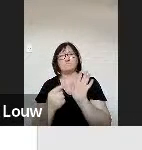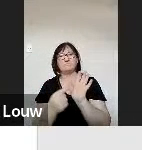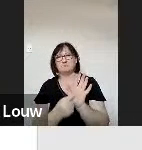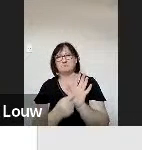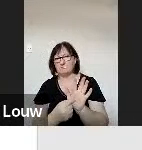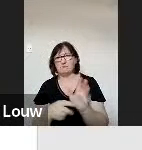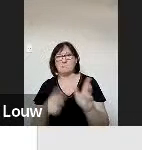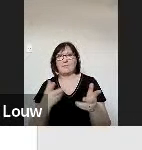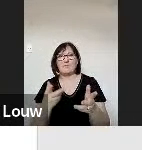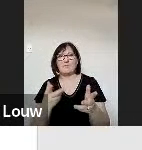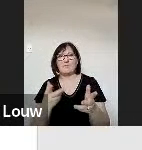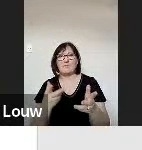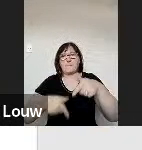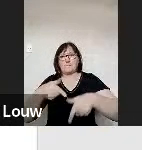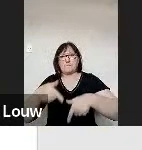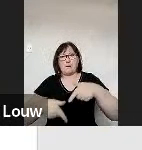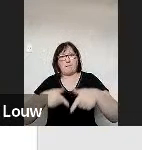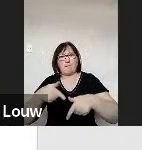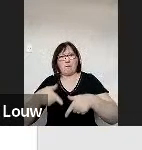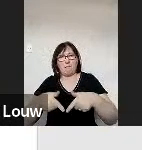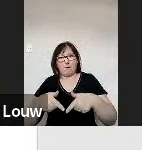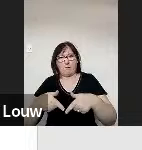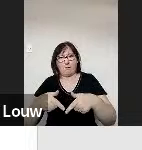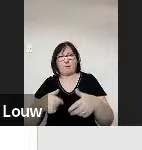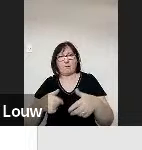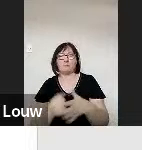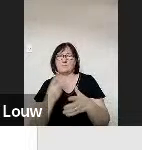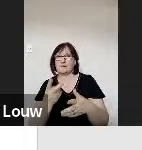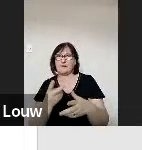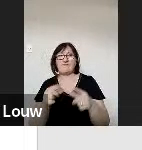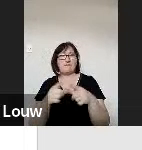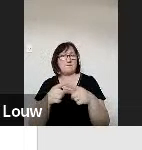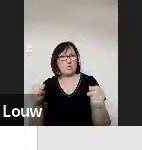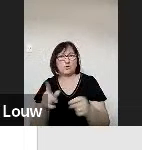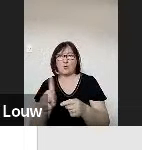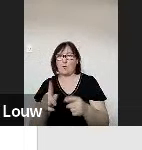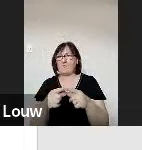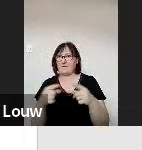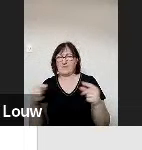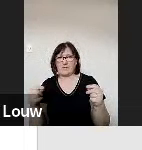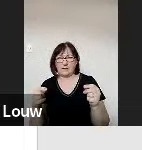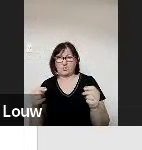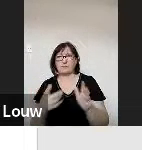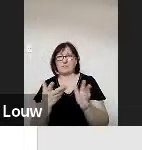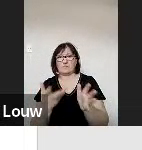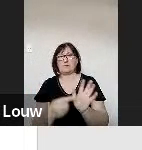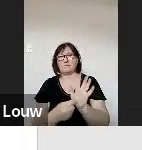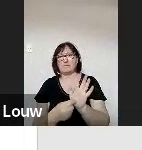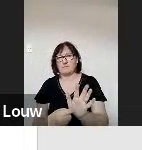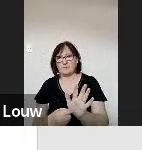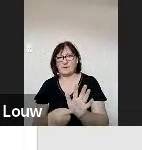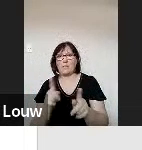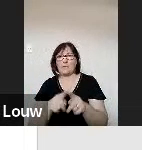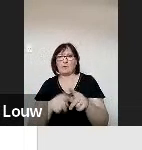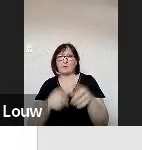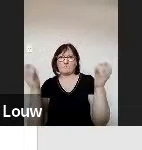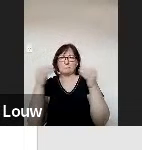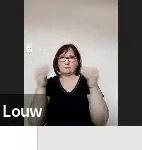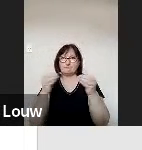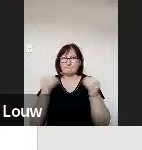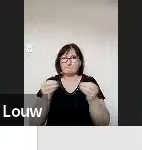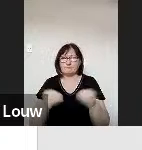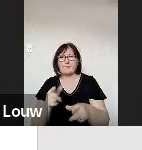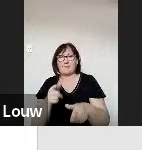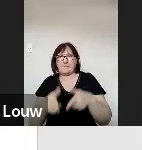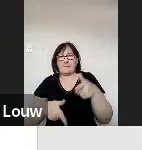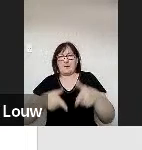bicycle. How we approach it, for example, if we have to classify unassembled parts of a bicycle, we